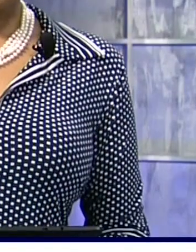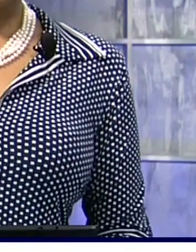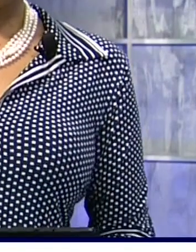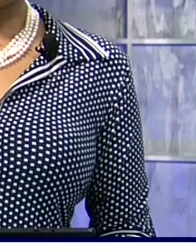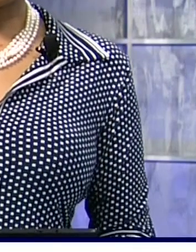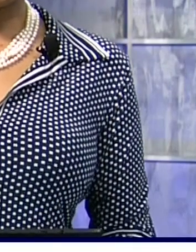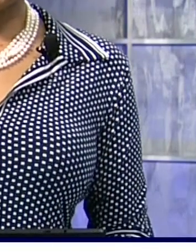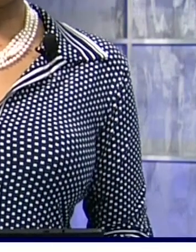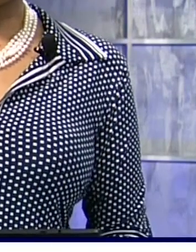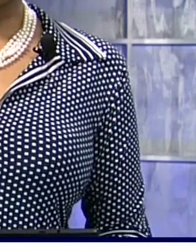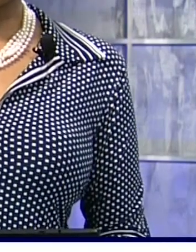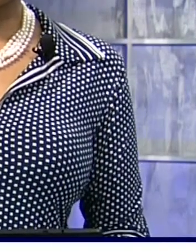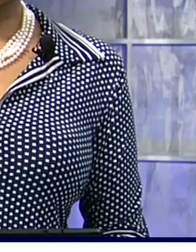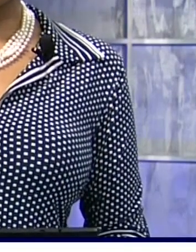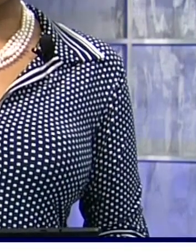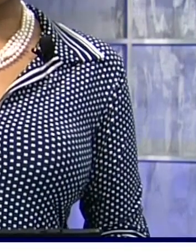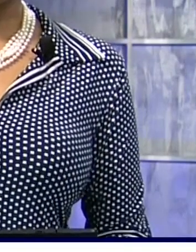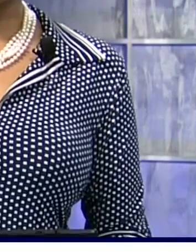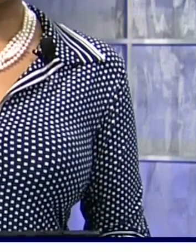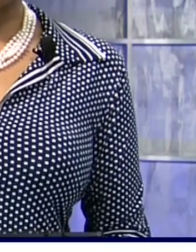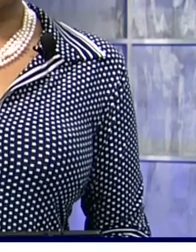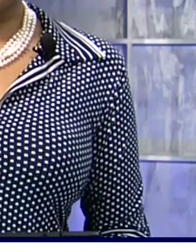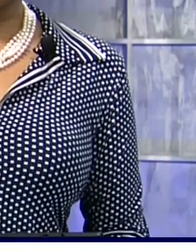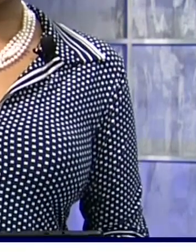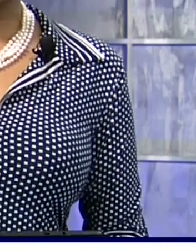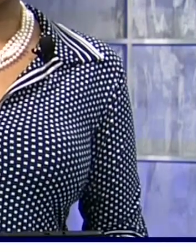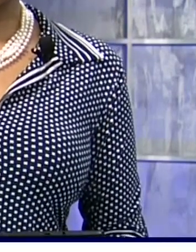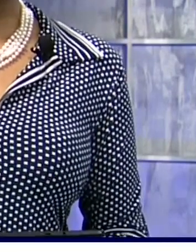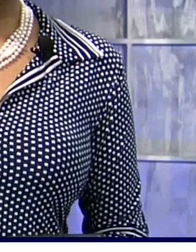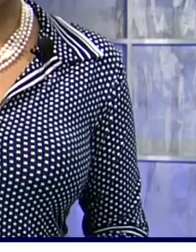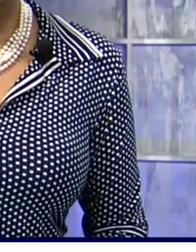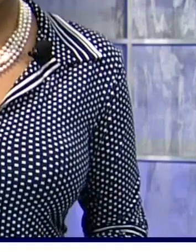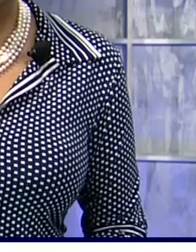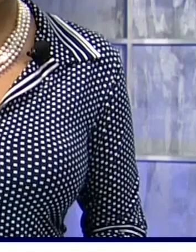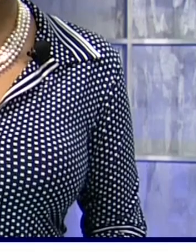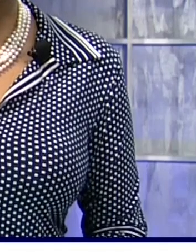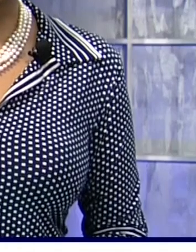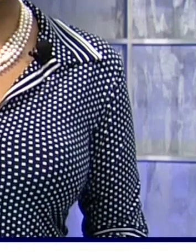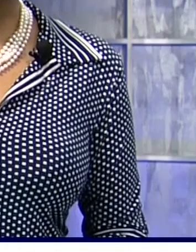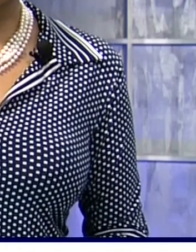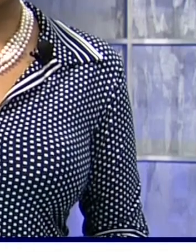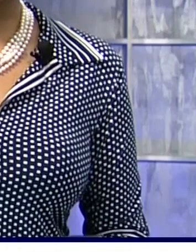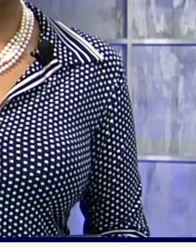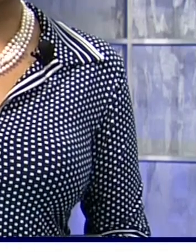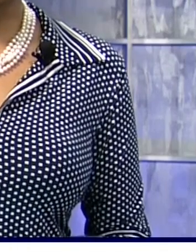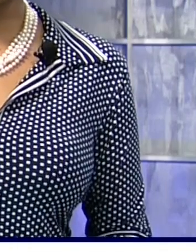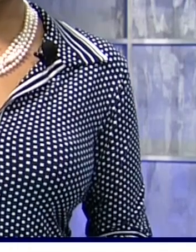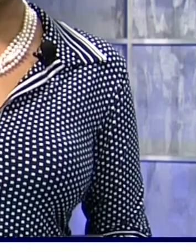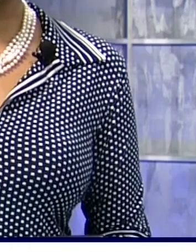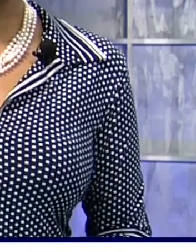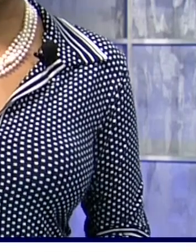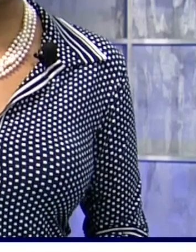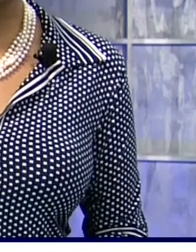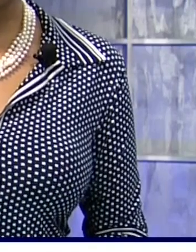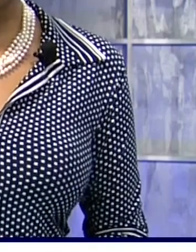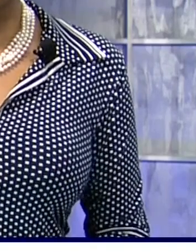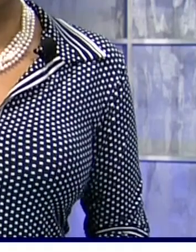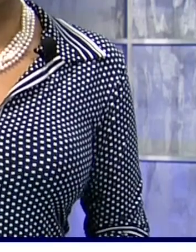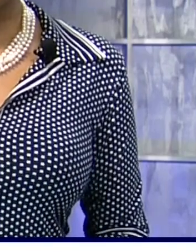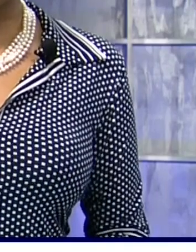A very good evening to you. I'm Lisa Lord, and in our news, the NHC has found the funds to fix wells in its housing